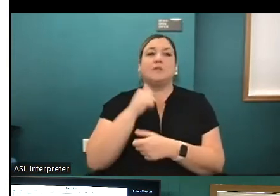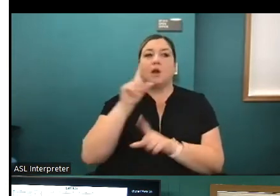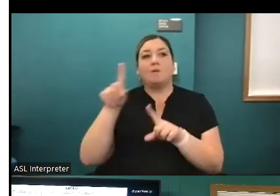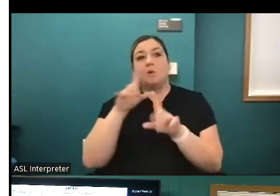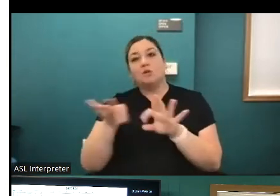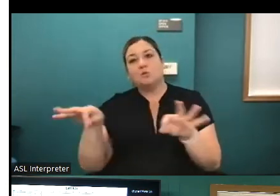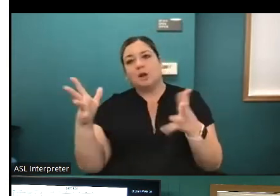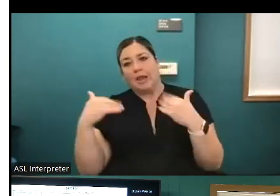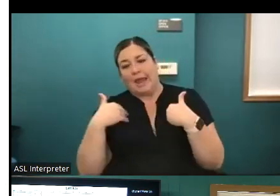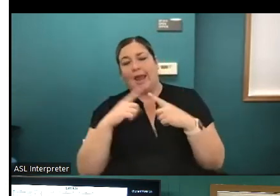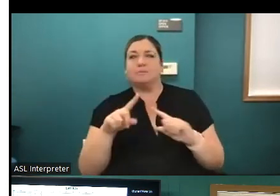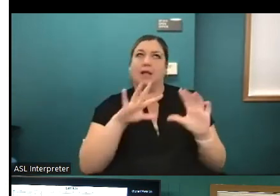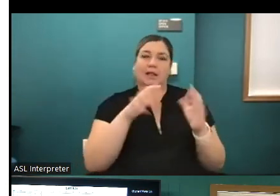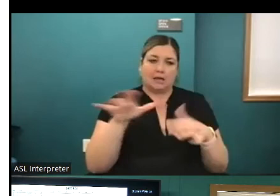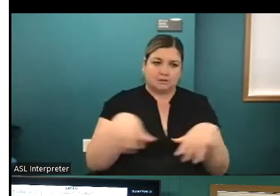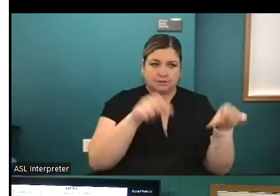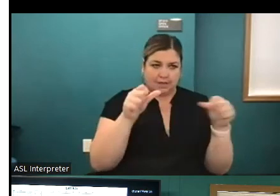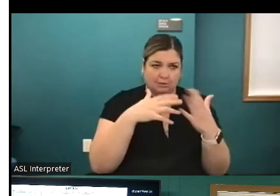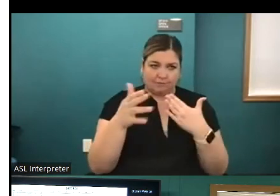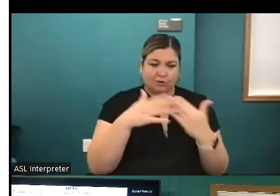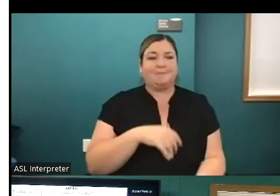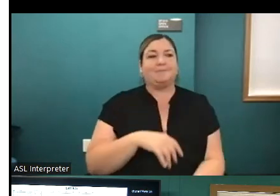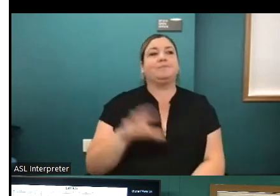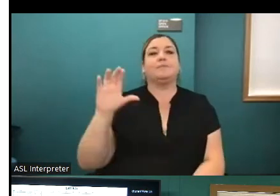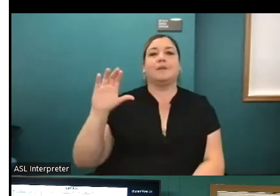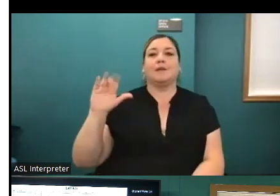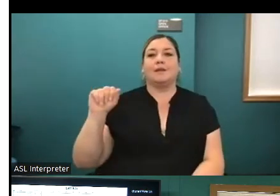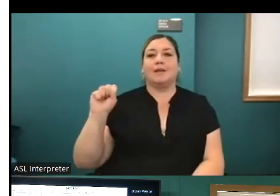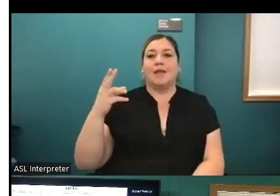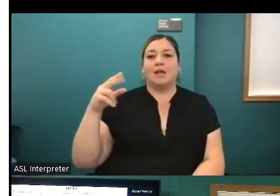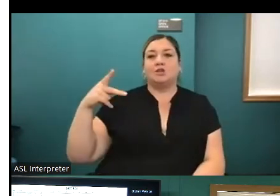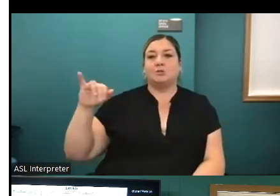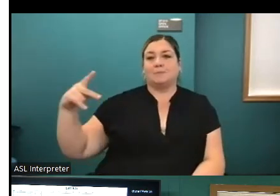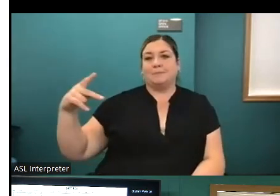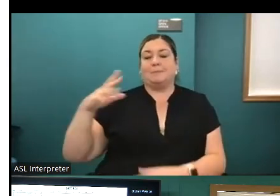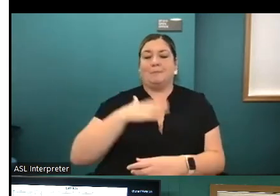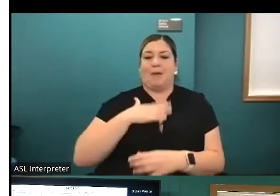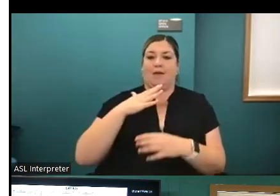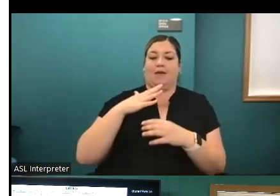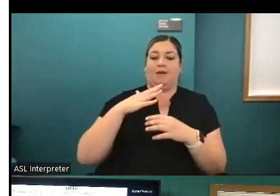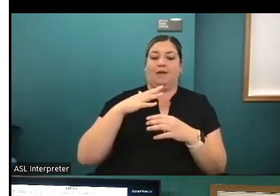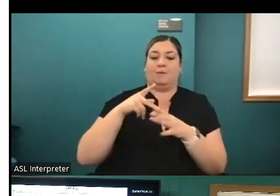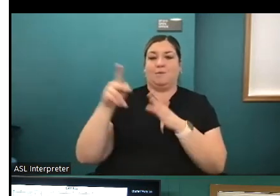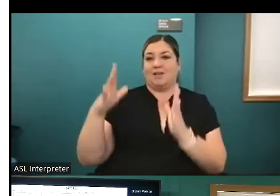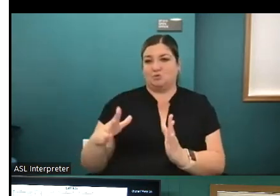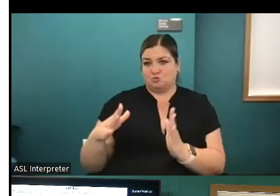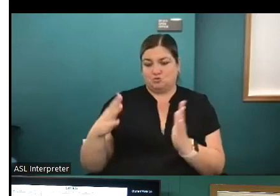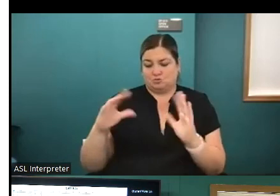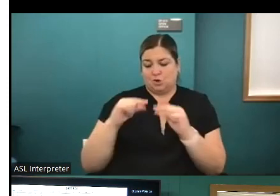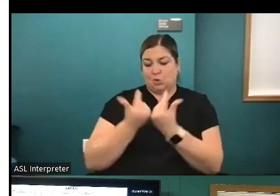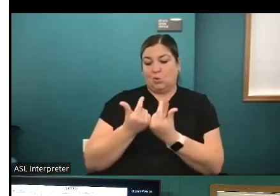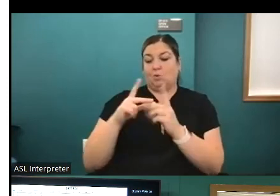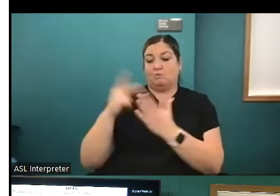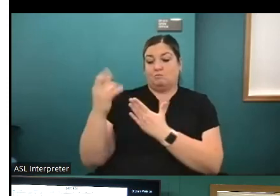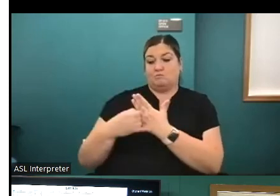I already had, but anyway. Yeah. And Cash Pitt was my professor. And in a group project that we had